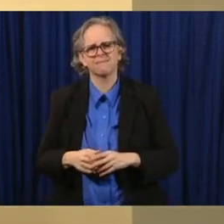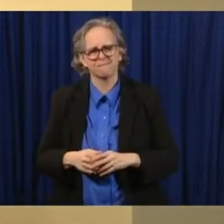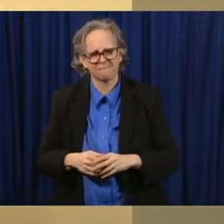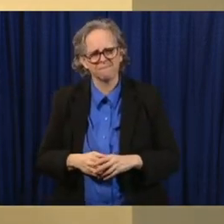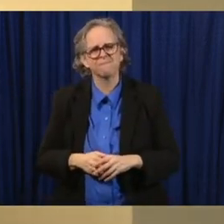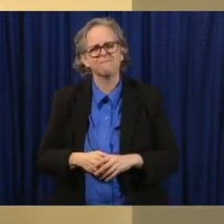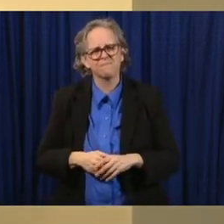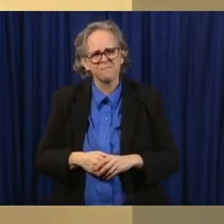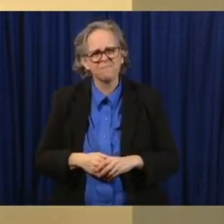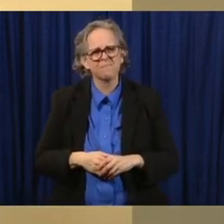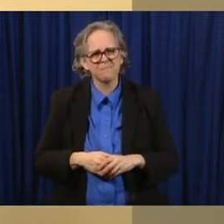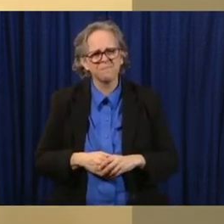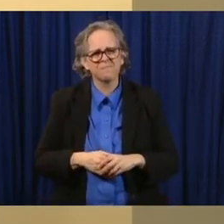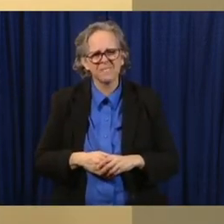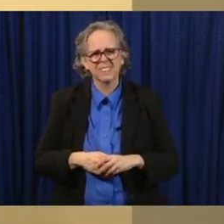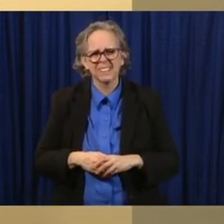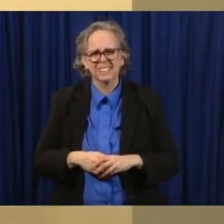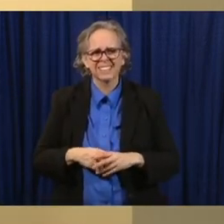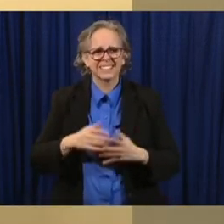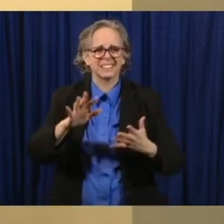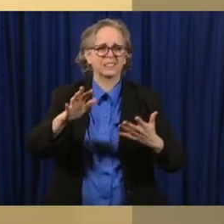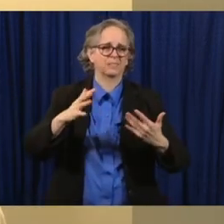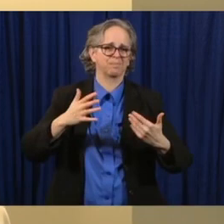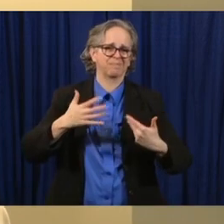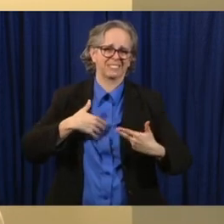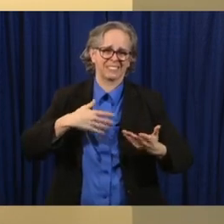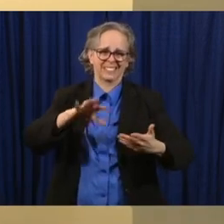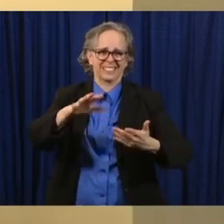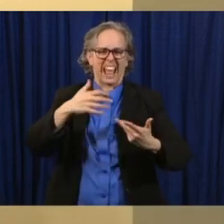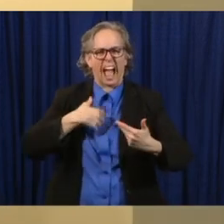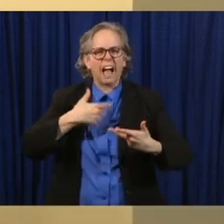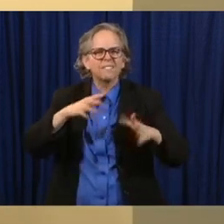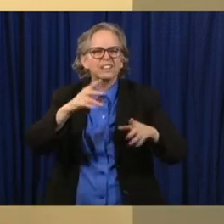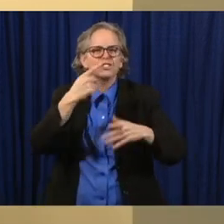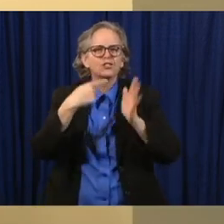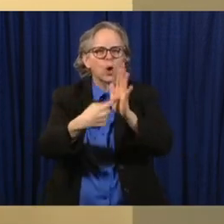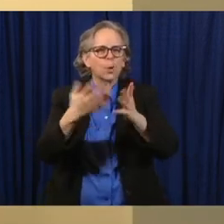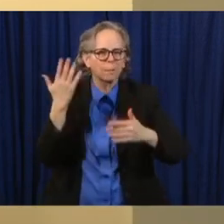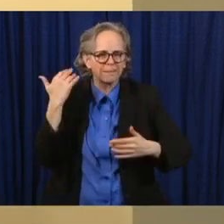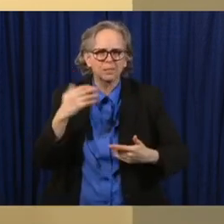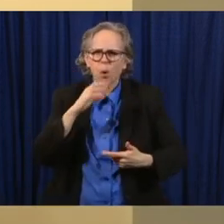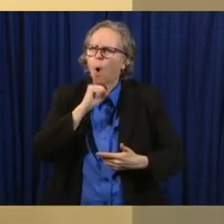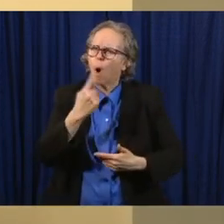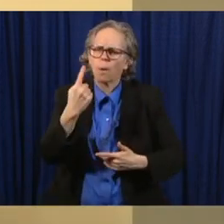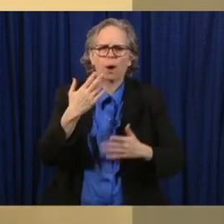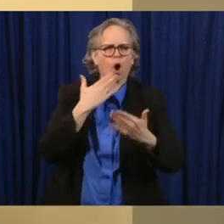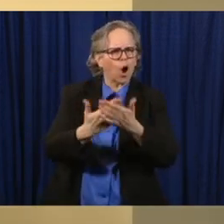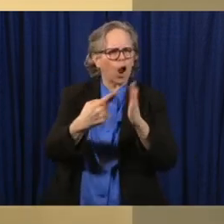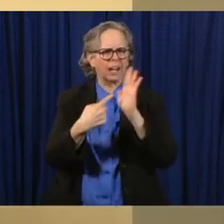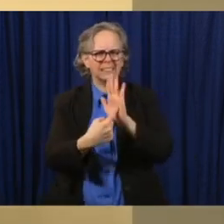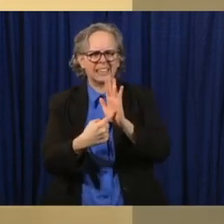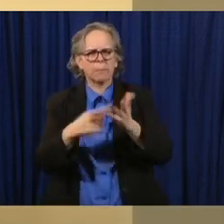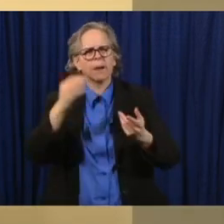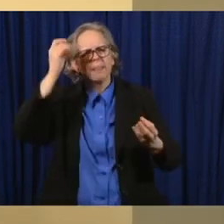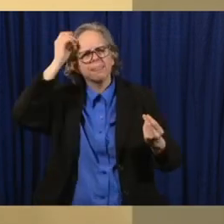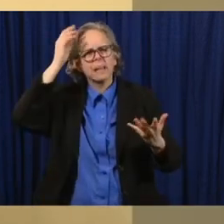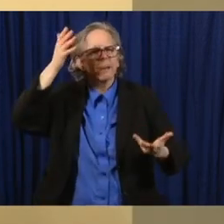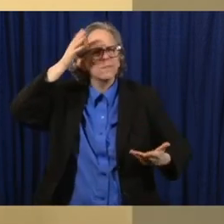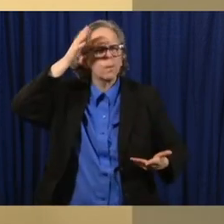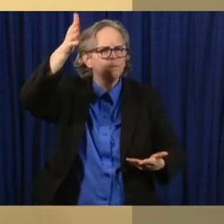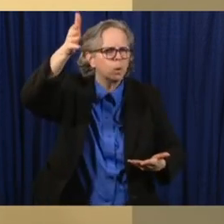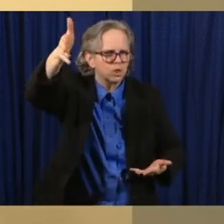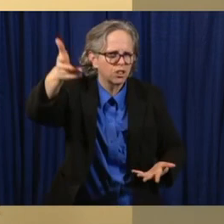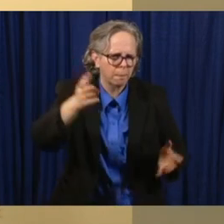So I brought back an oldie but goodie for us today to start to think about our future. We